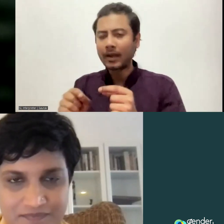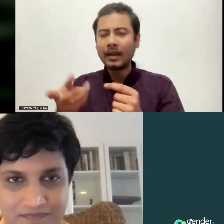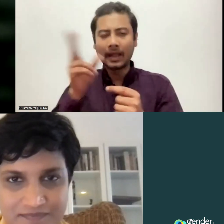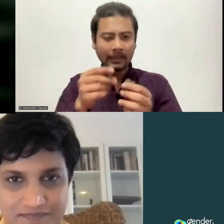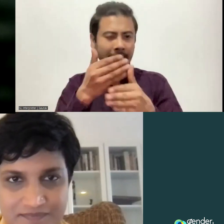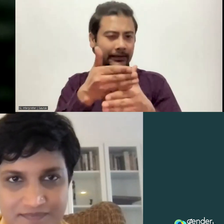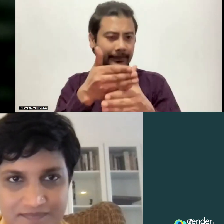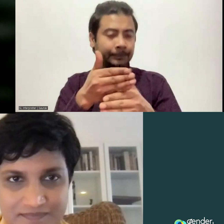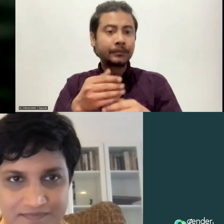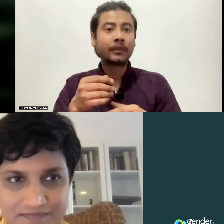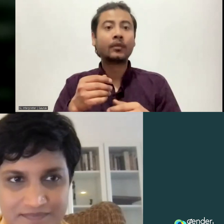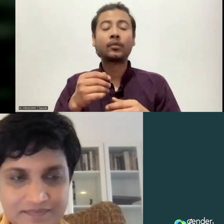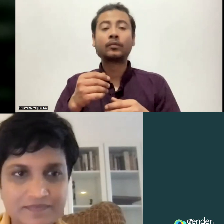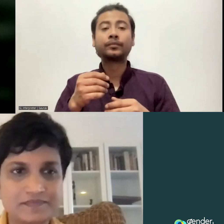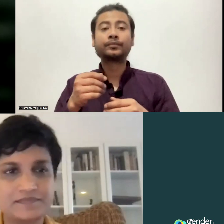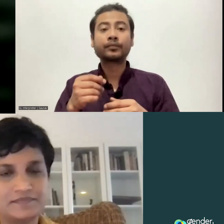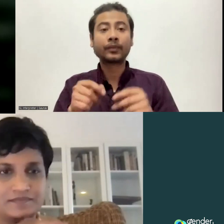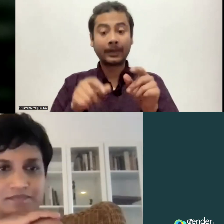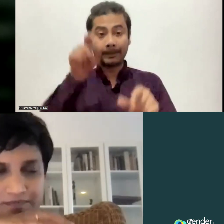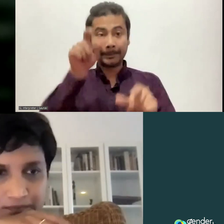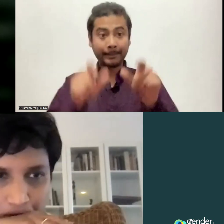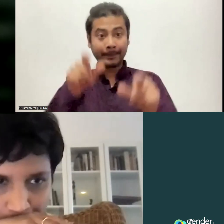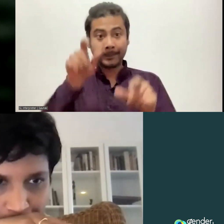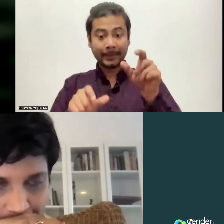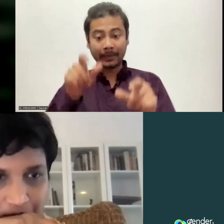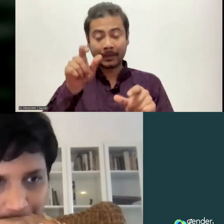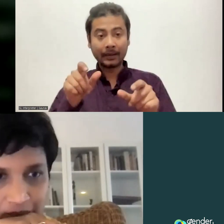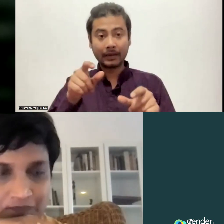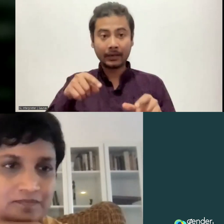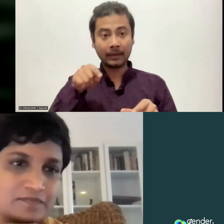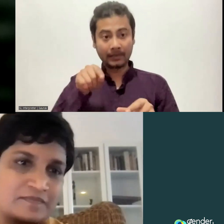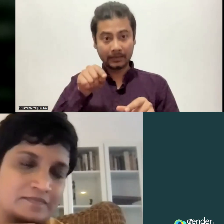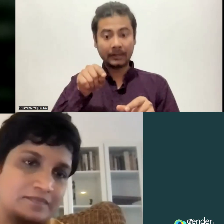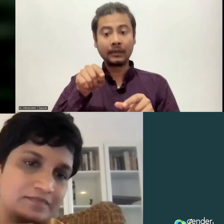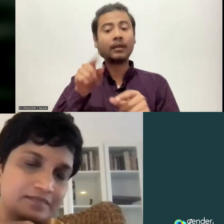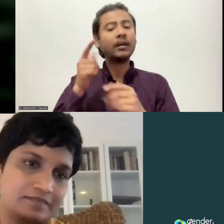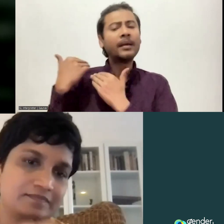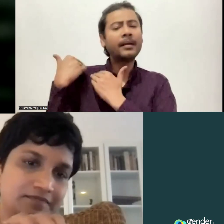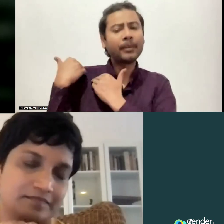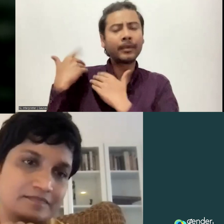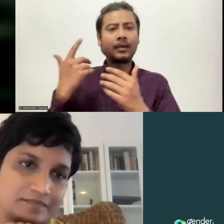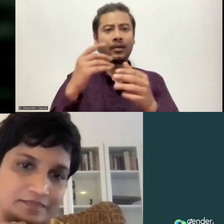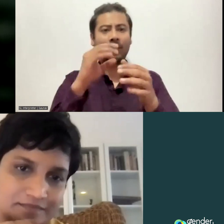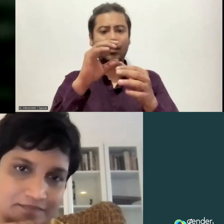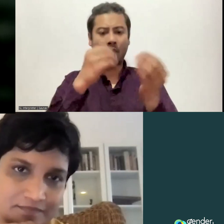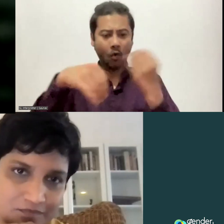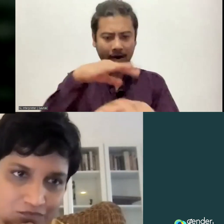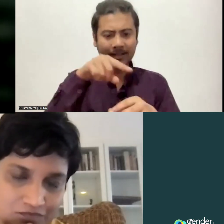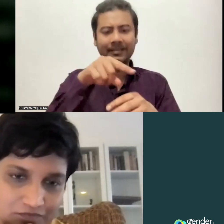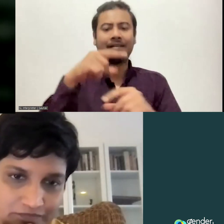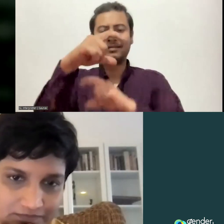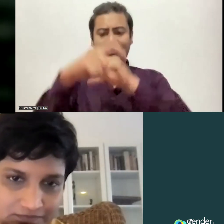organizational, working to build cultures of equality and inclusion within organizations. So many of